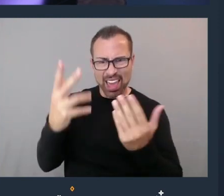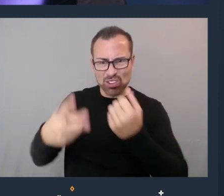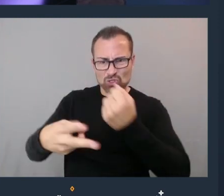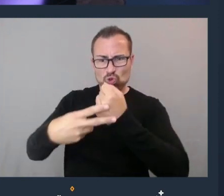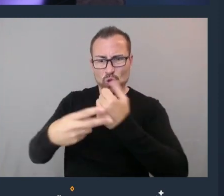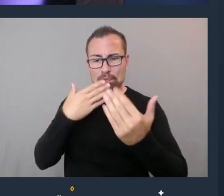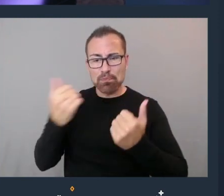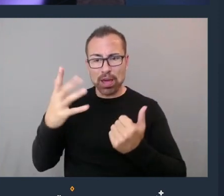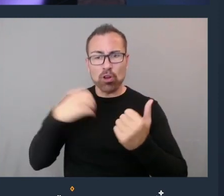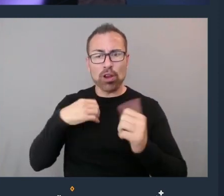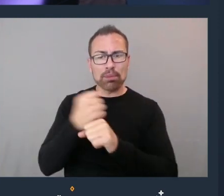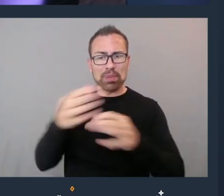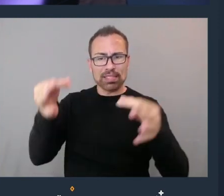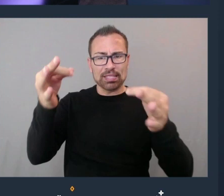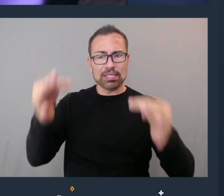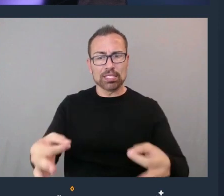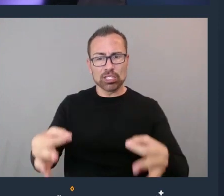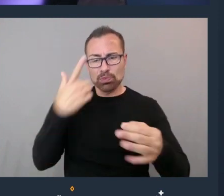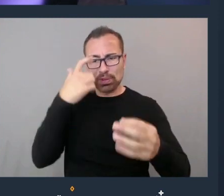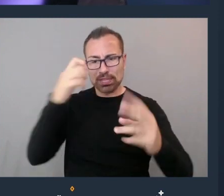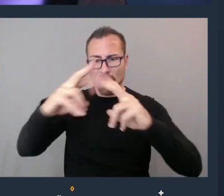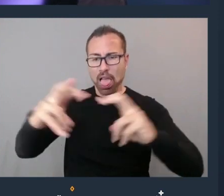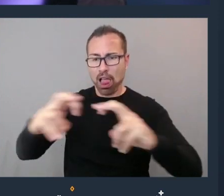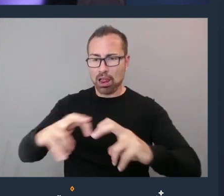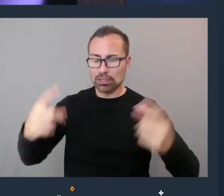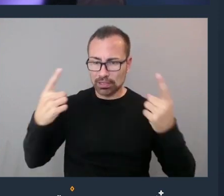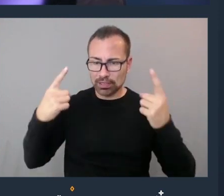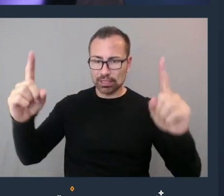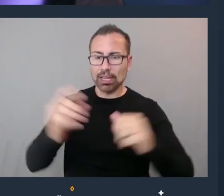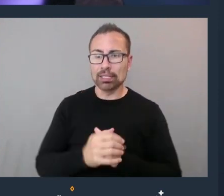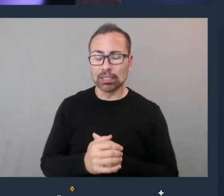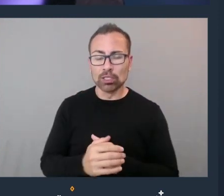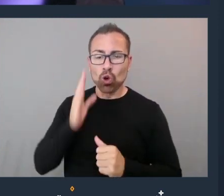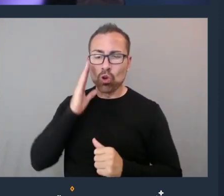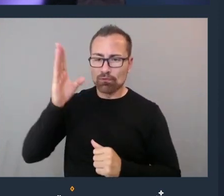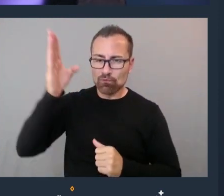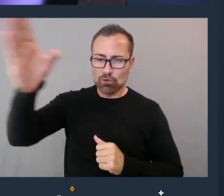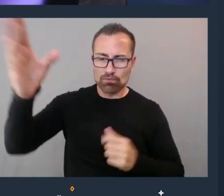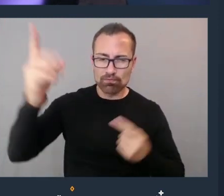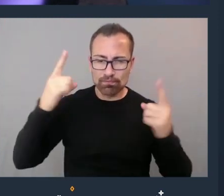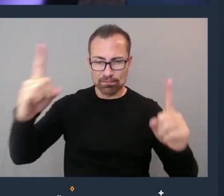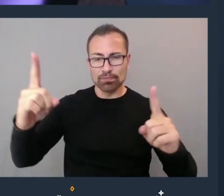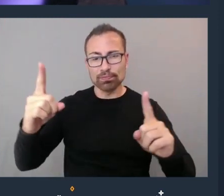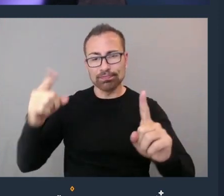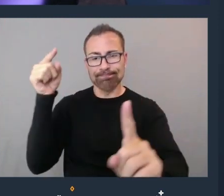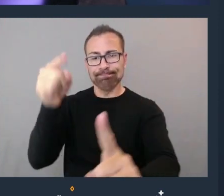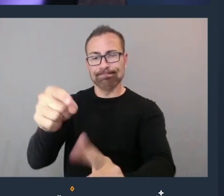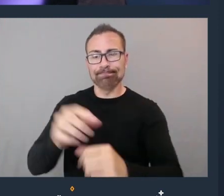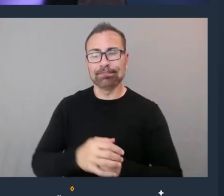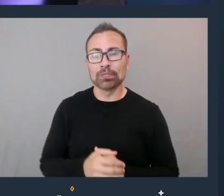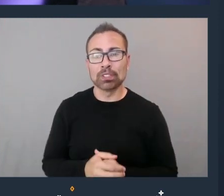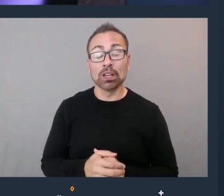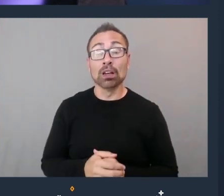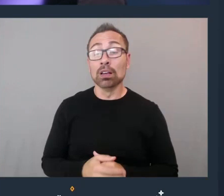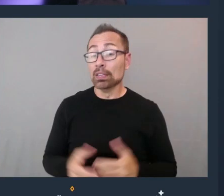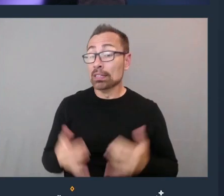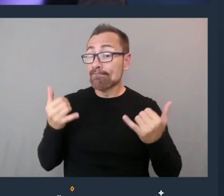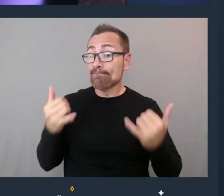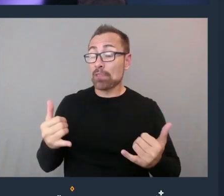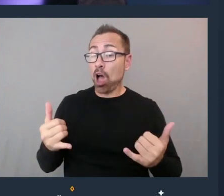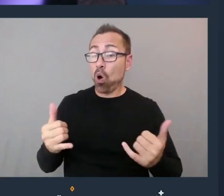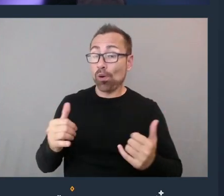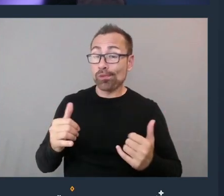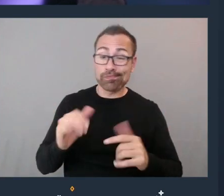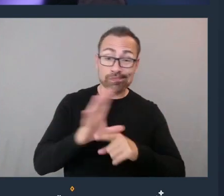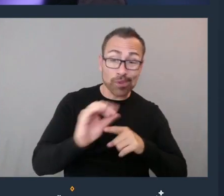thrive going forward. Earlier, we talked about harnessing data to reinvent your business. Organizations are producing more and more data sets than ever